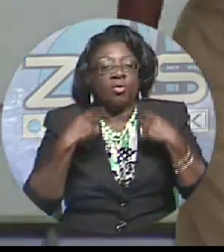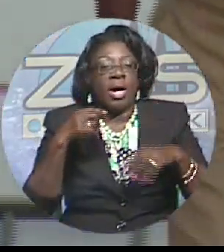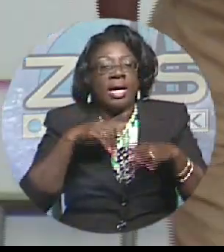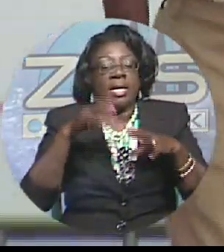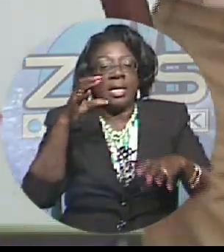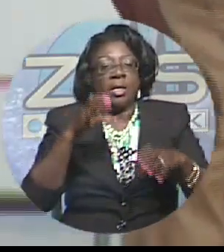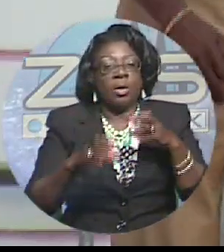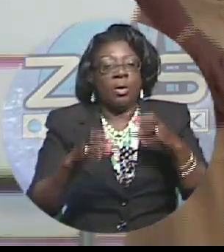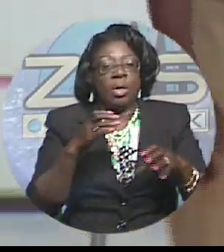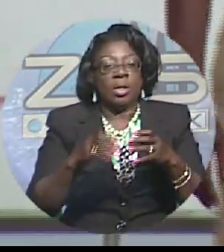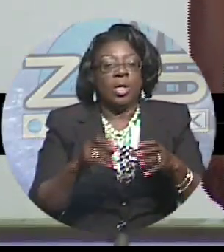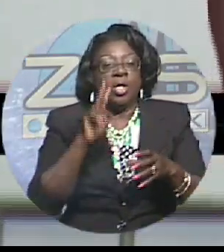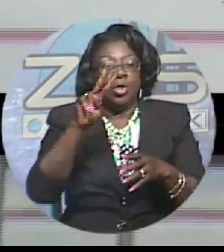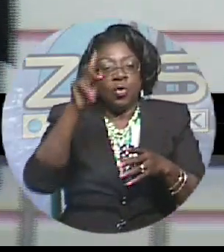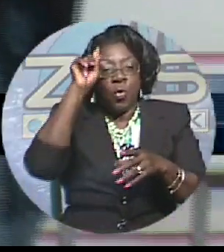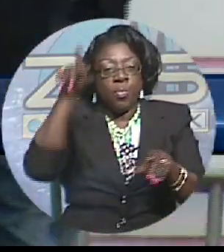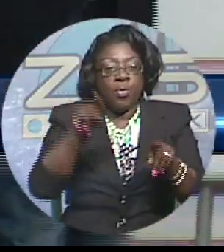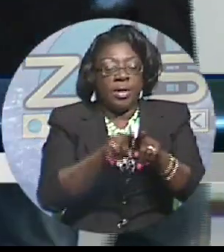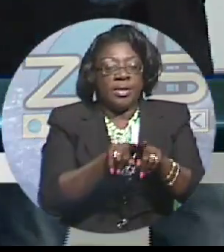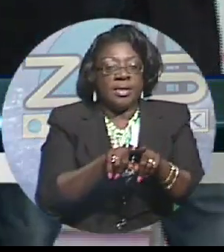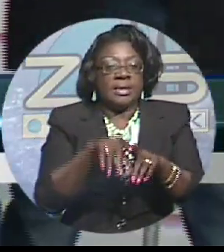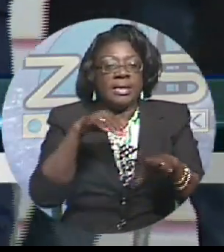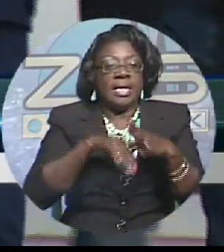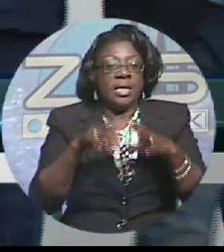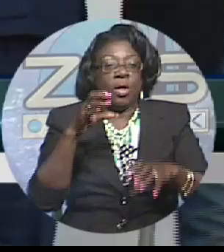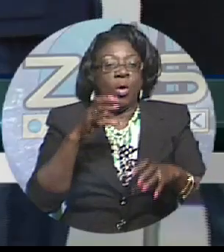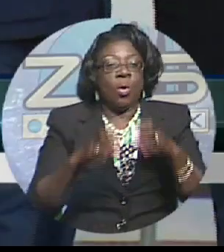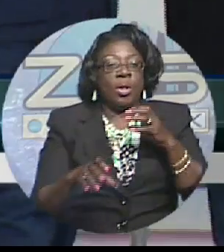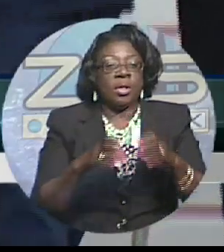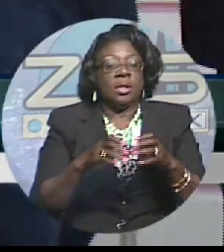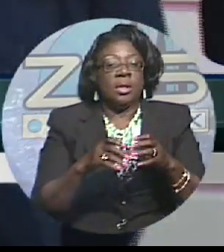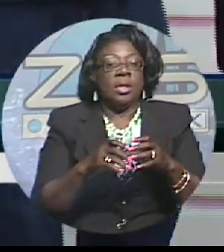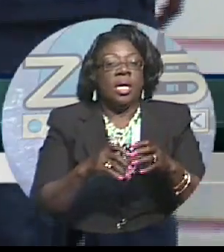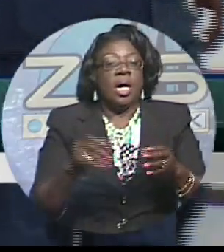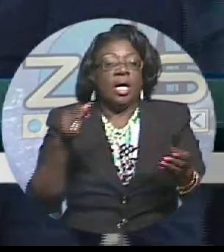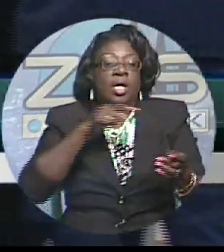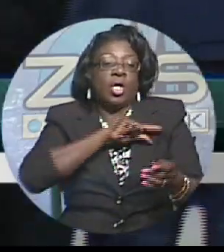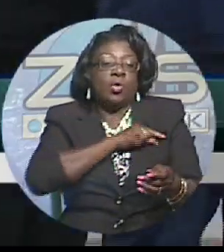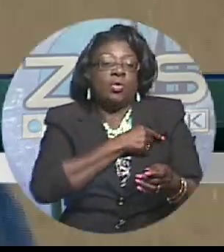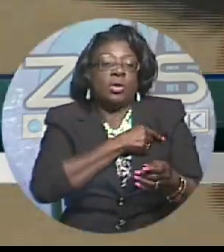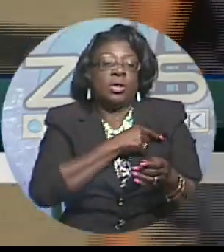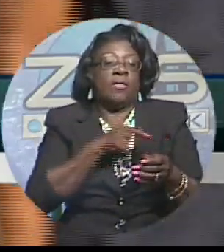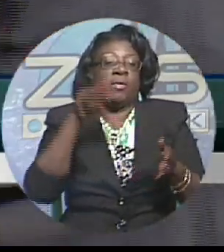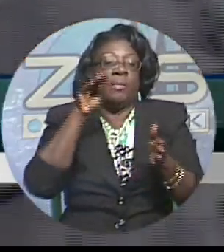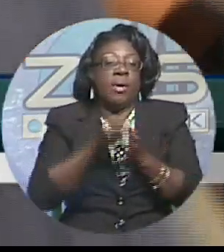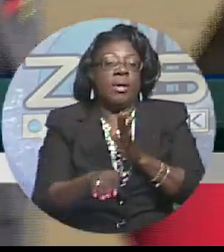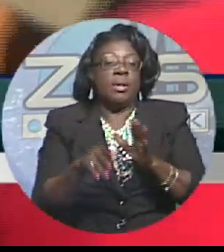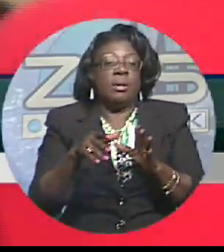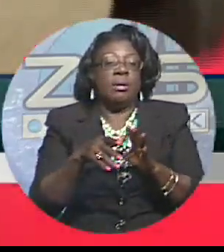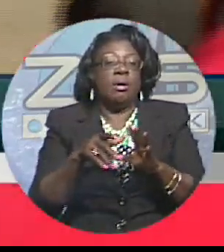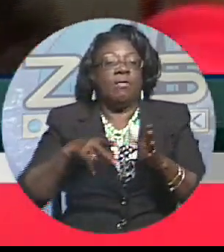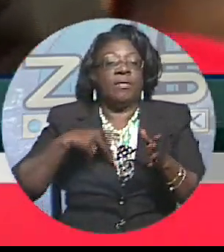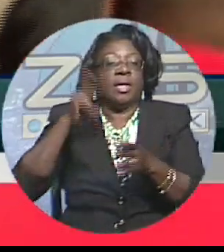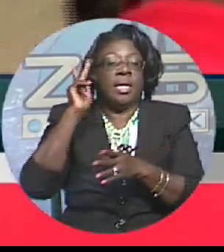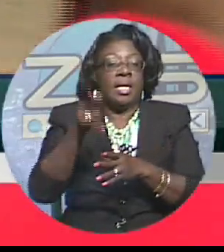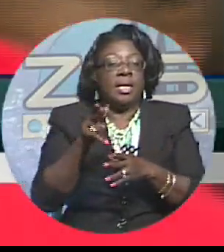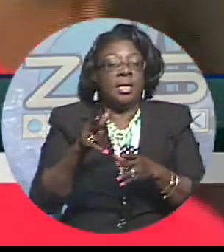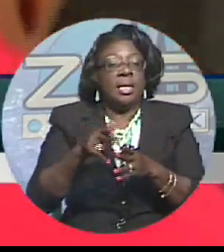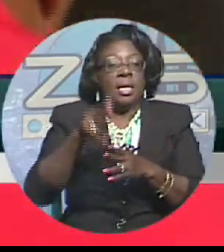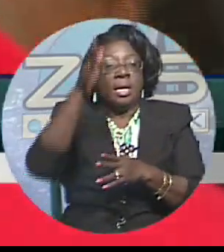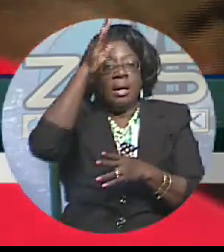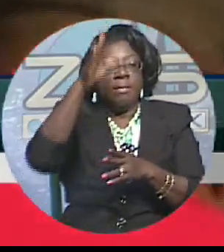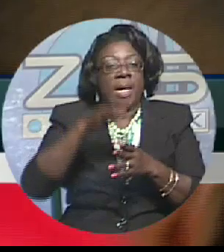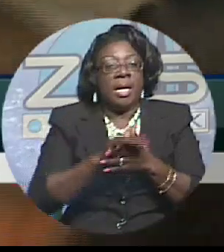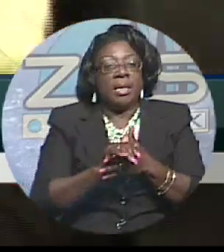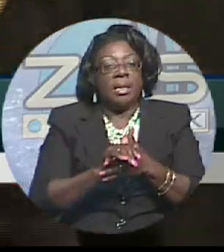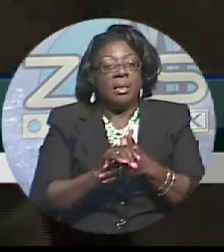2 brothers appeared before Chief Magistrate Joy-Ann Ferguson Pratt accused of murder and gun-related charges. The man, 39-year-old